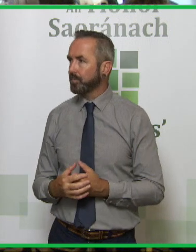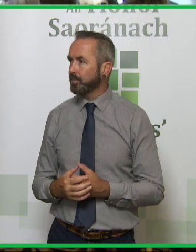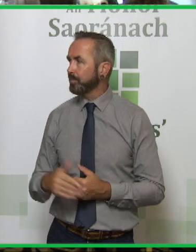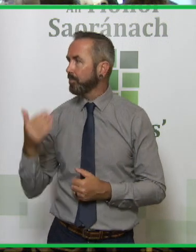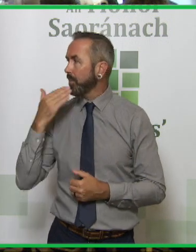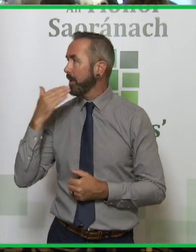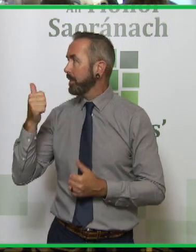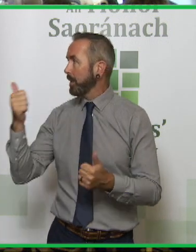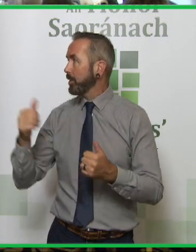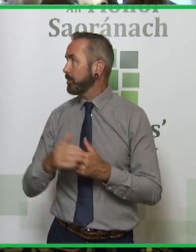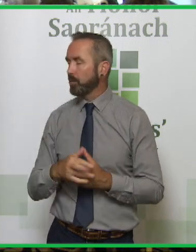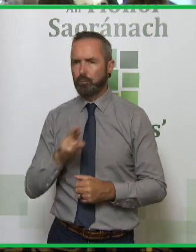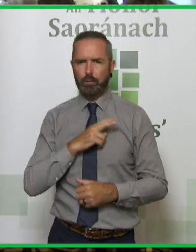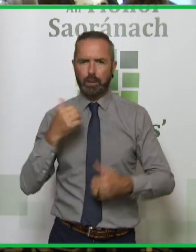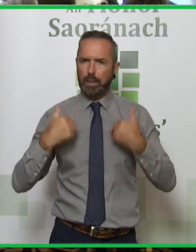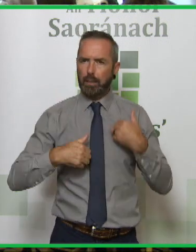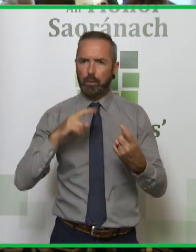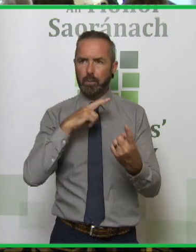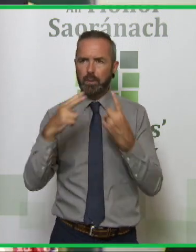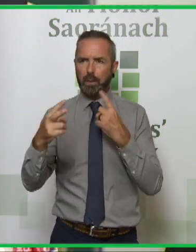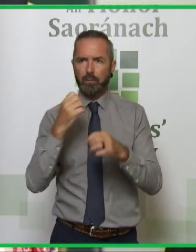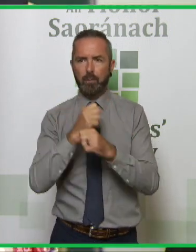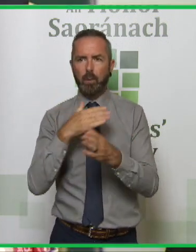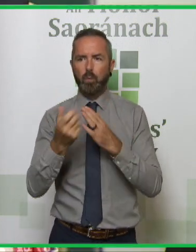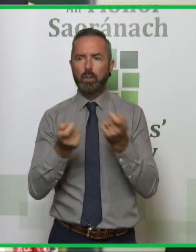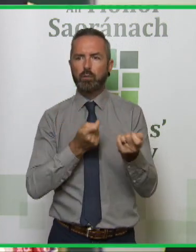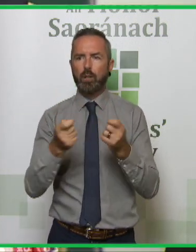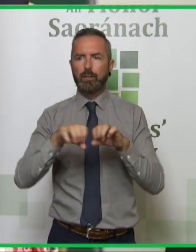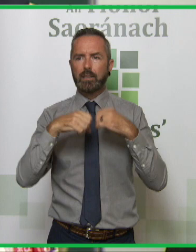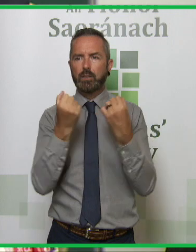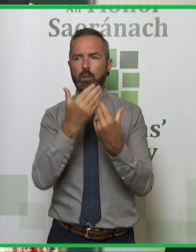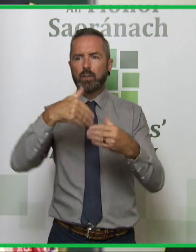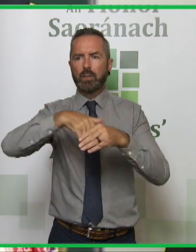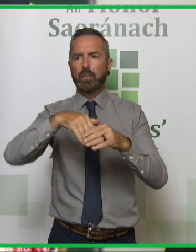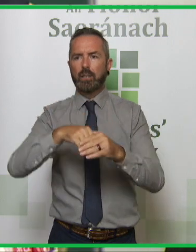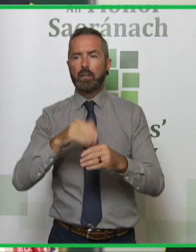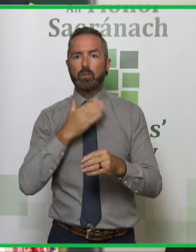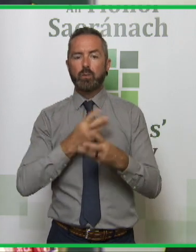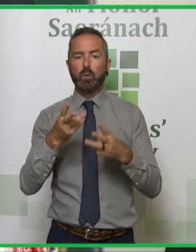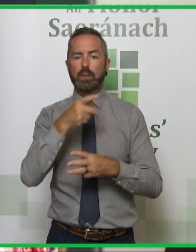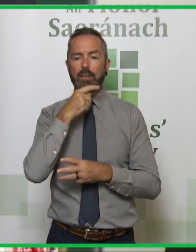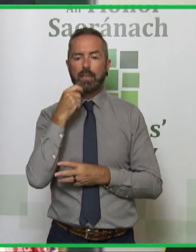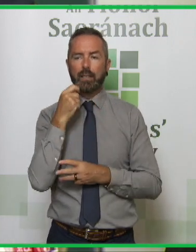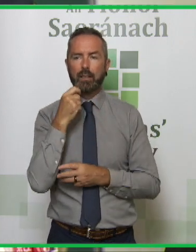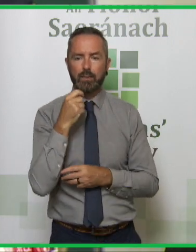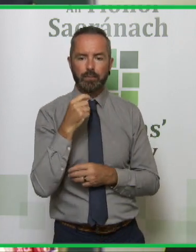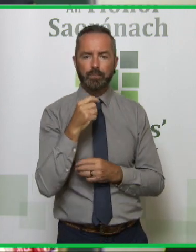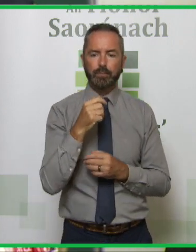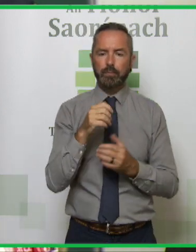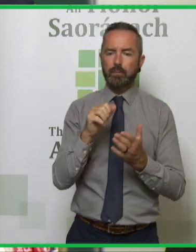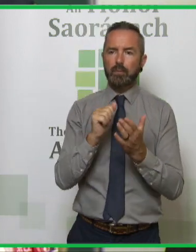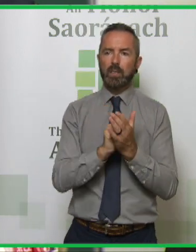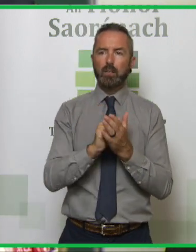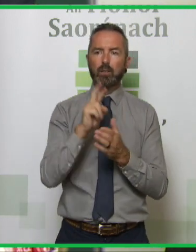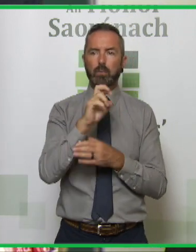Thank you, Gregor, and some interesting insights there around what drives our social context. And just to say that the document referenced